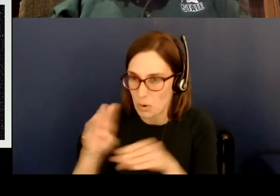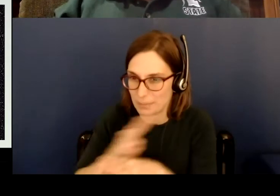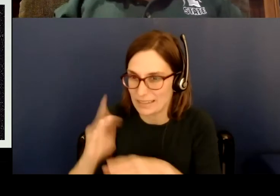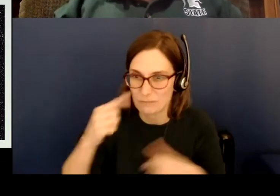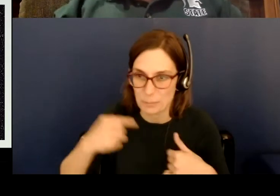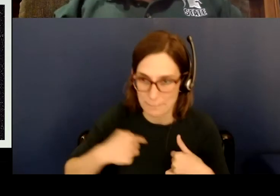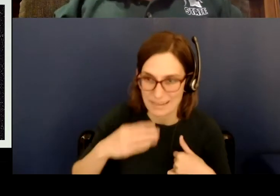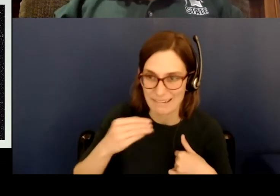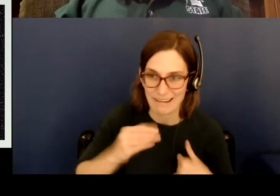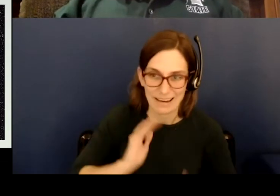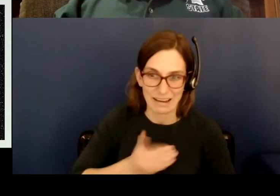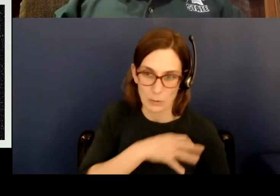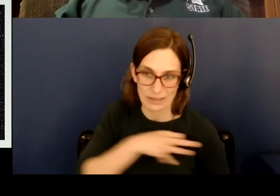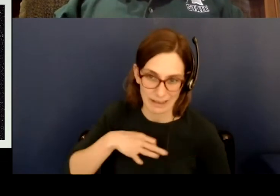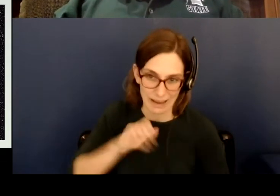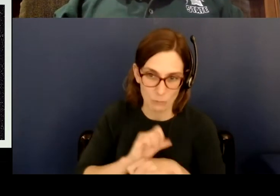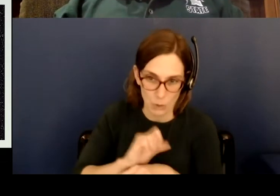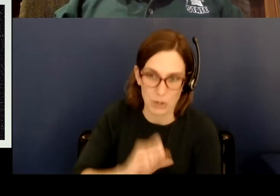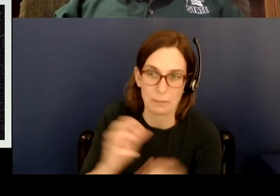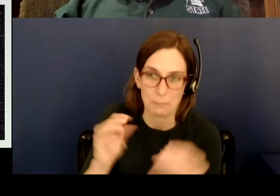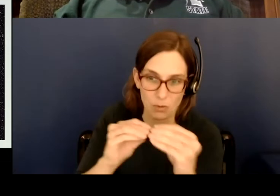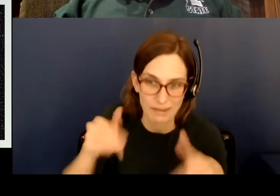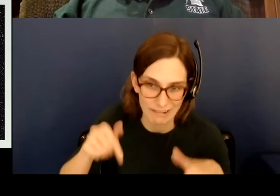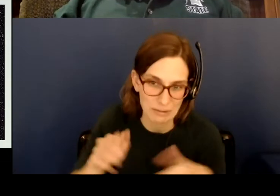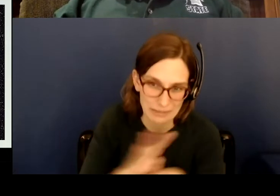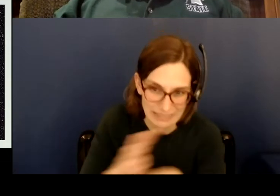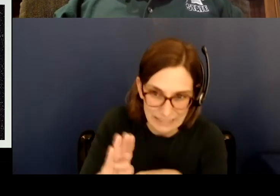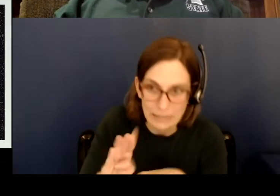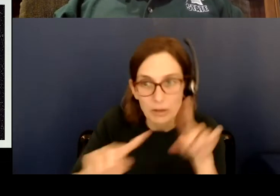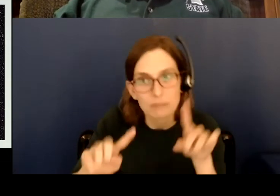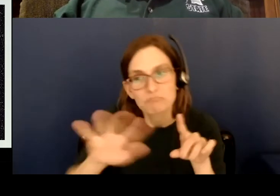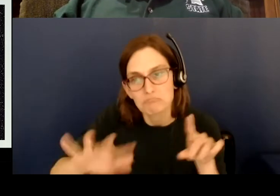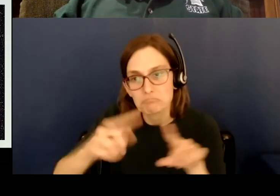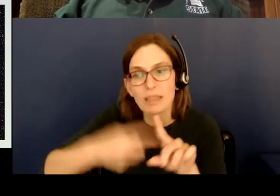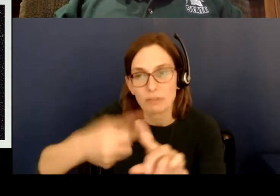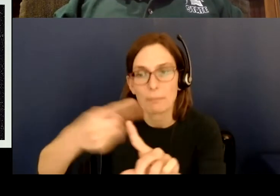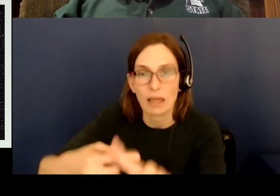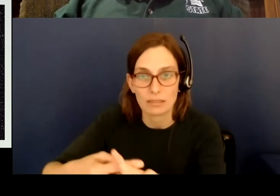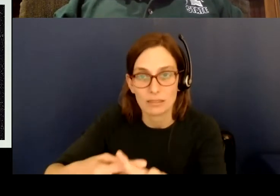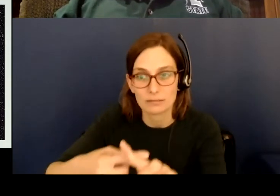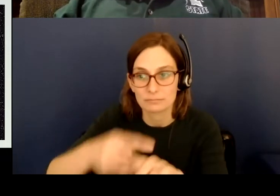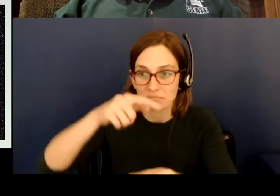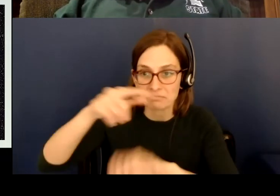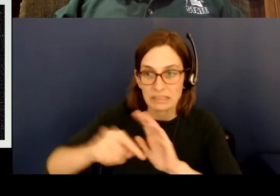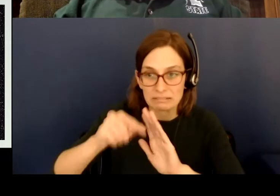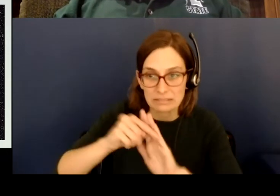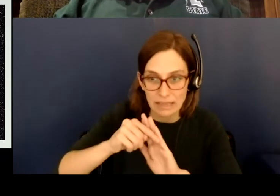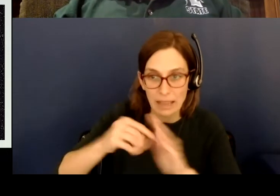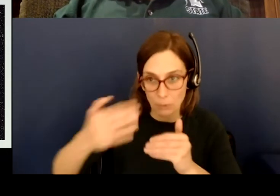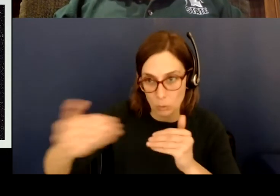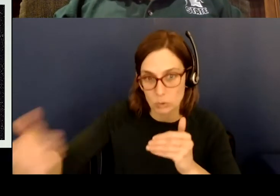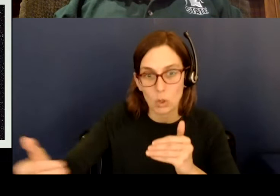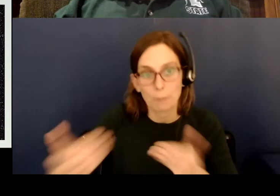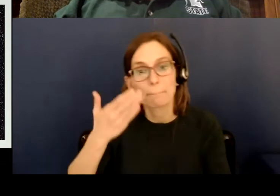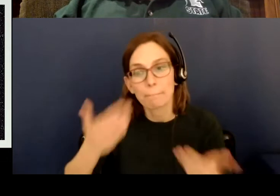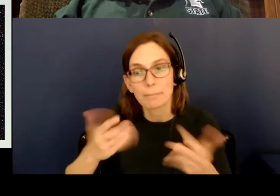for the entire staff. So there should be 1 every month. And as time goes on, we may be able to